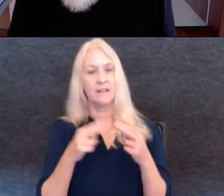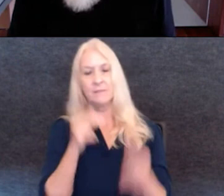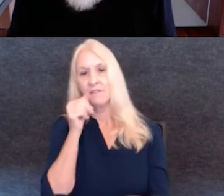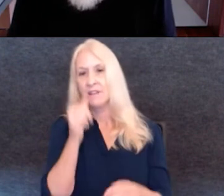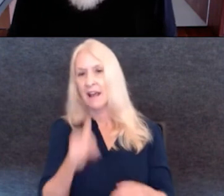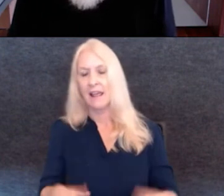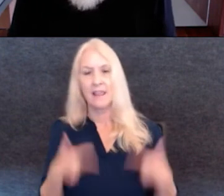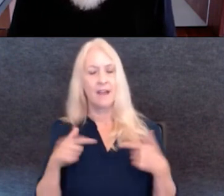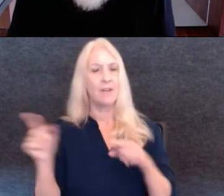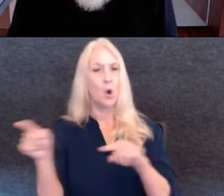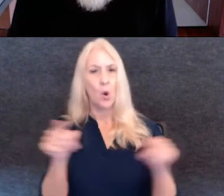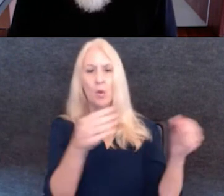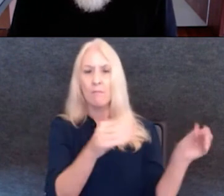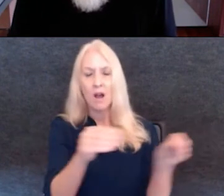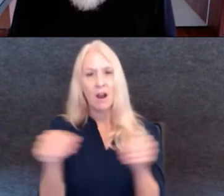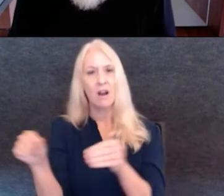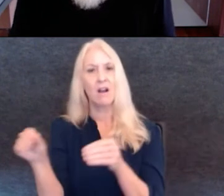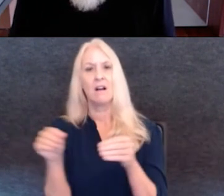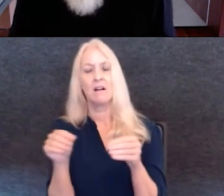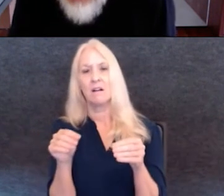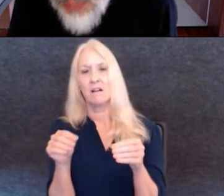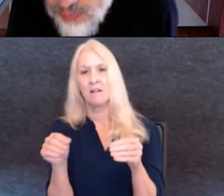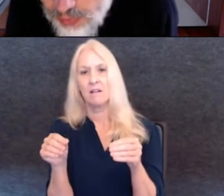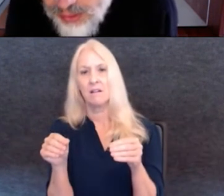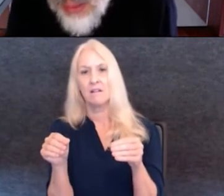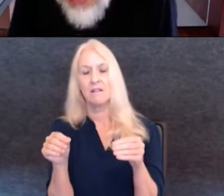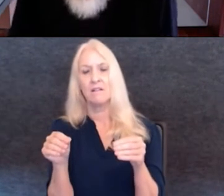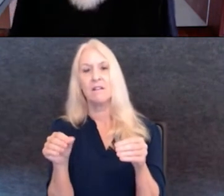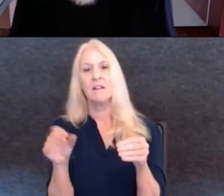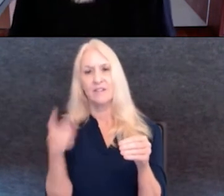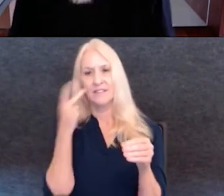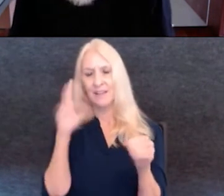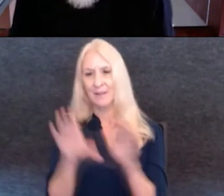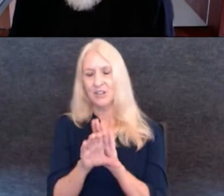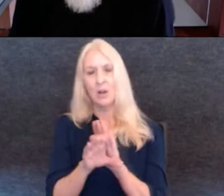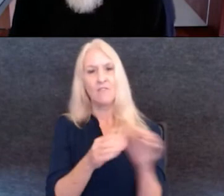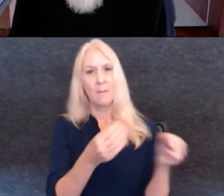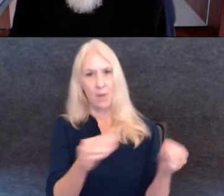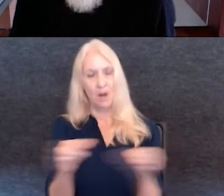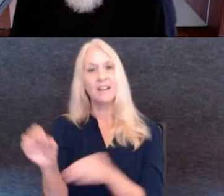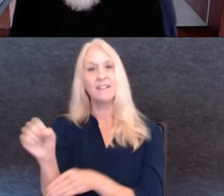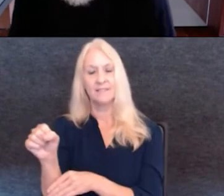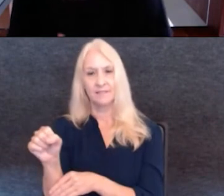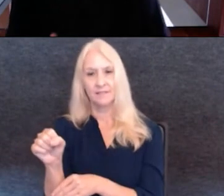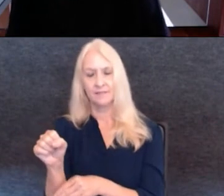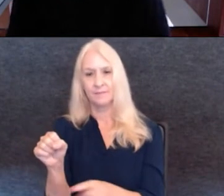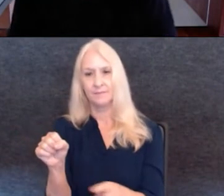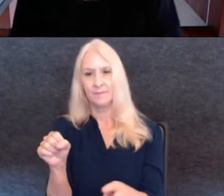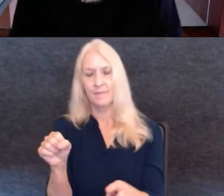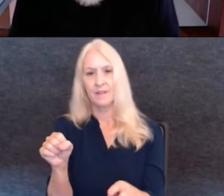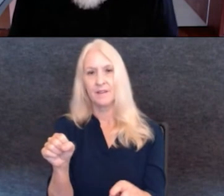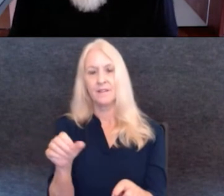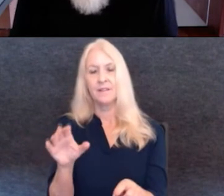between markets, no? Like there are some images, or I don't know if there's an image of market. But, oh yeah, I'll get to market, hang on. Yeah, this is the Museo